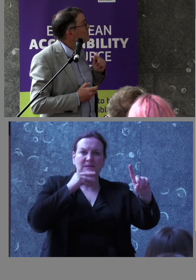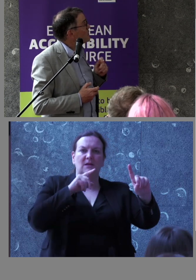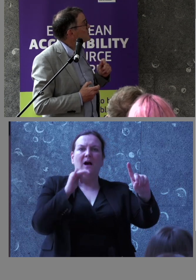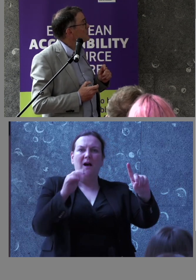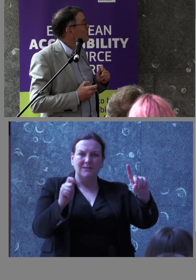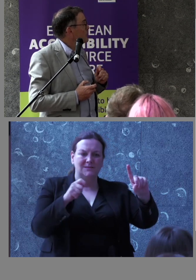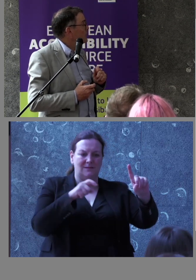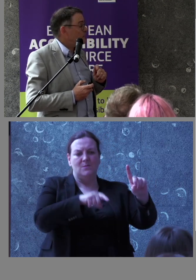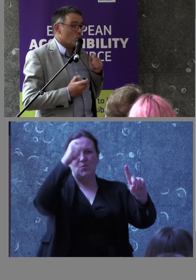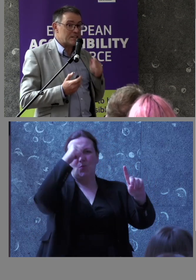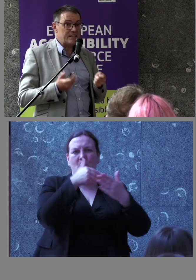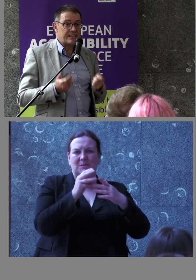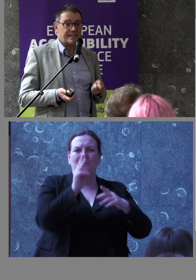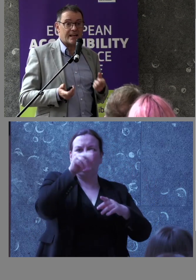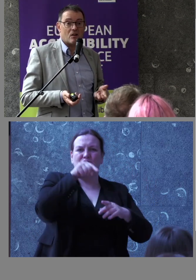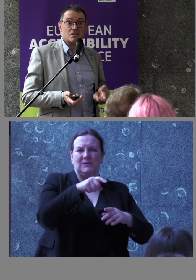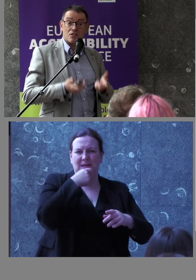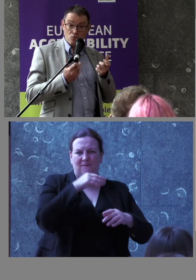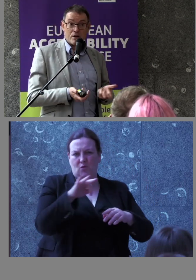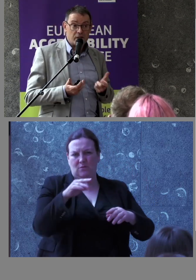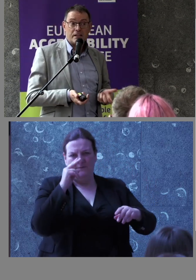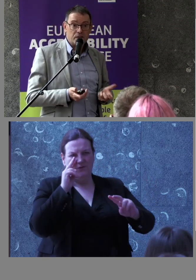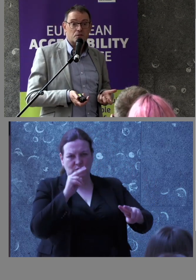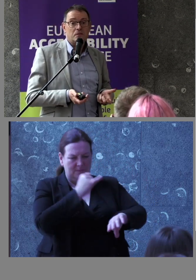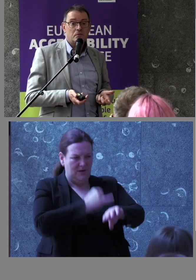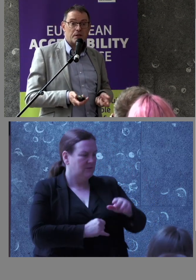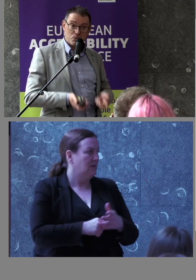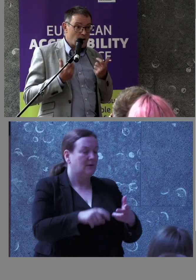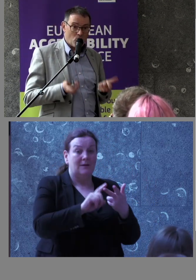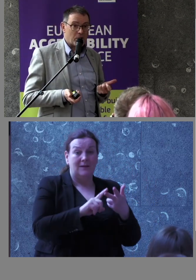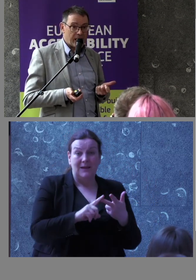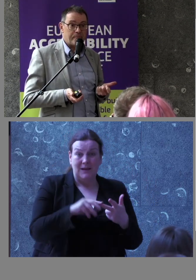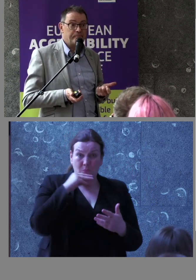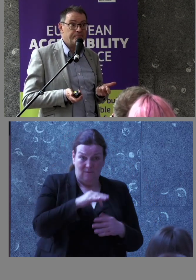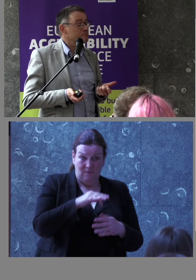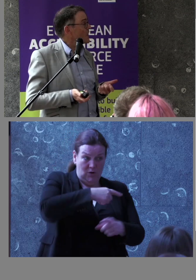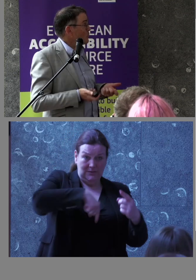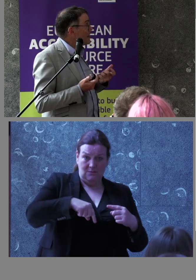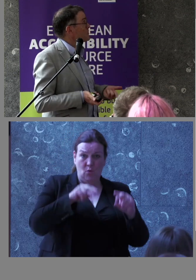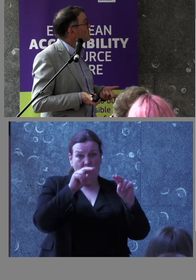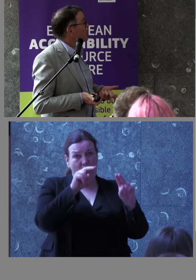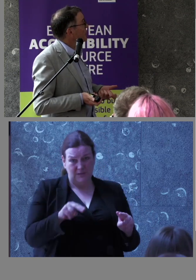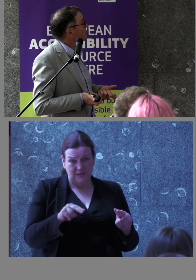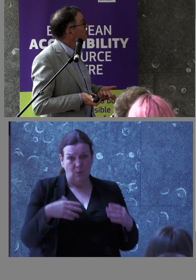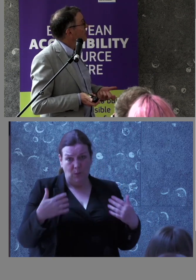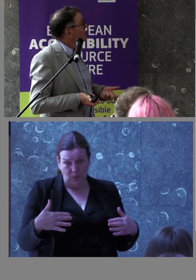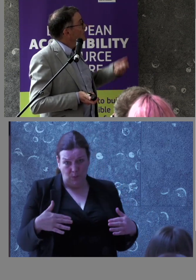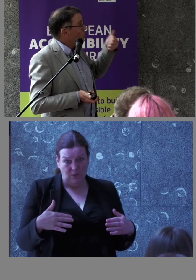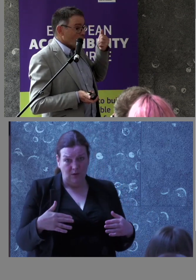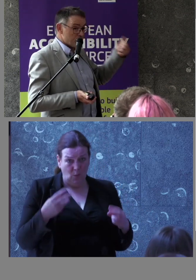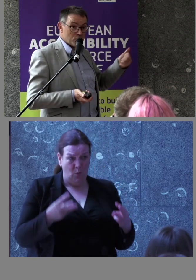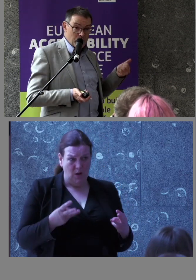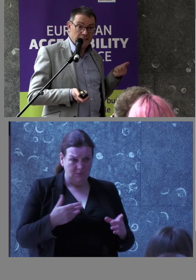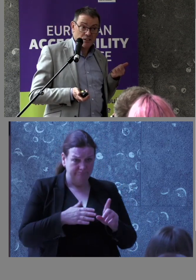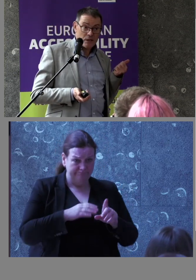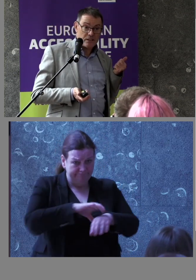and were flagged in multiple places. So that was 2023. These are the types of things that have